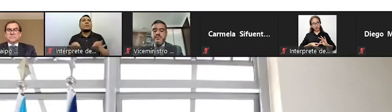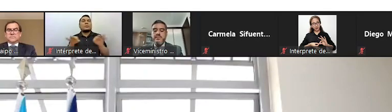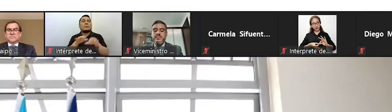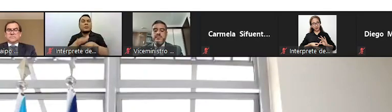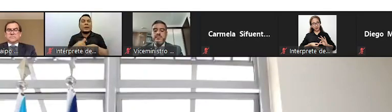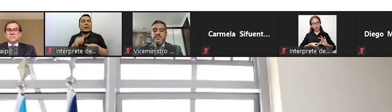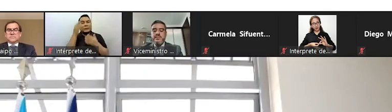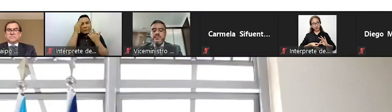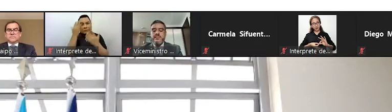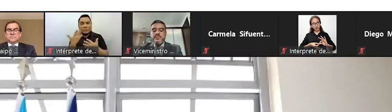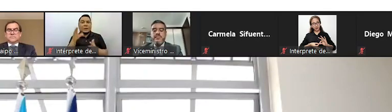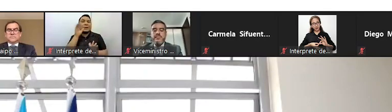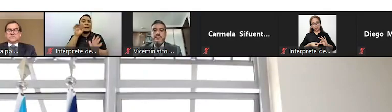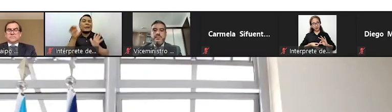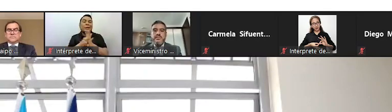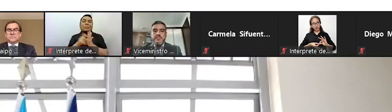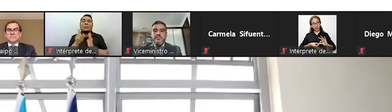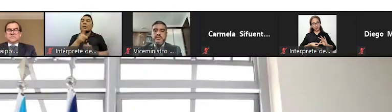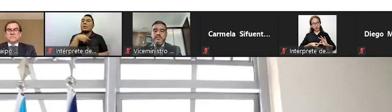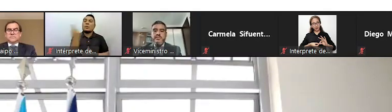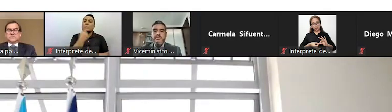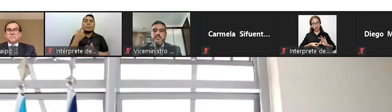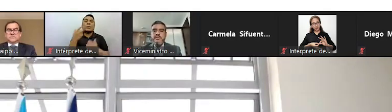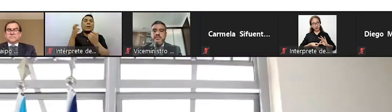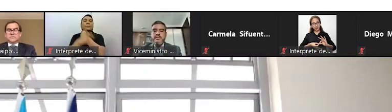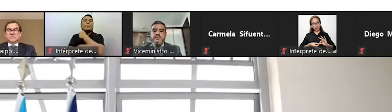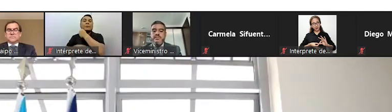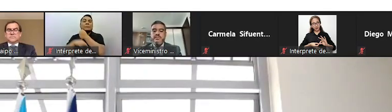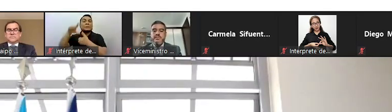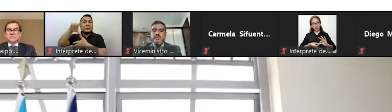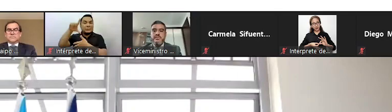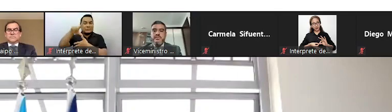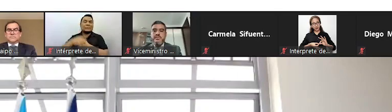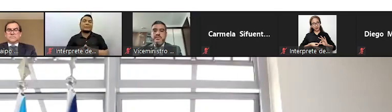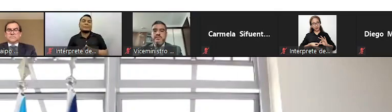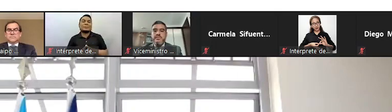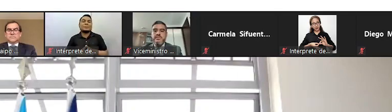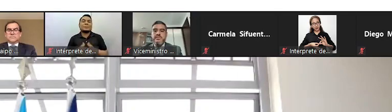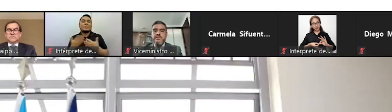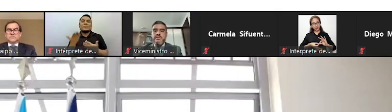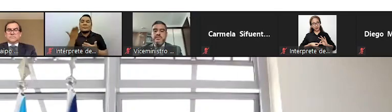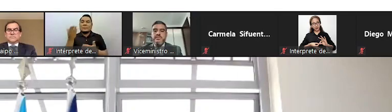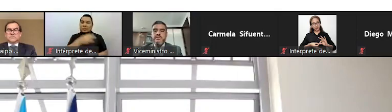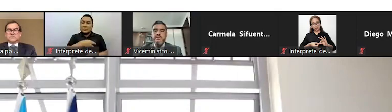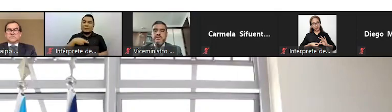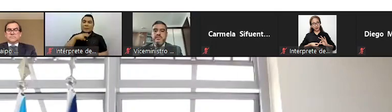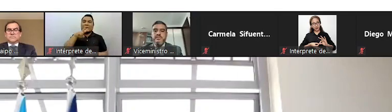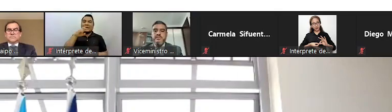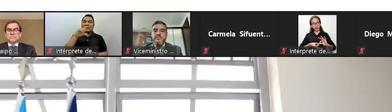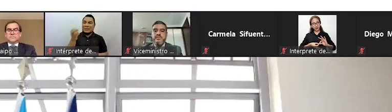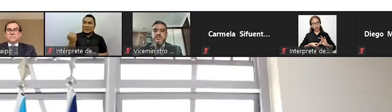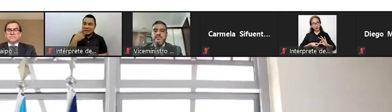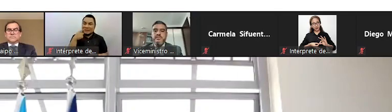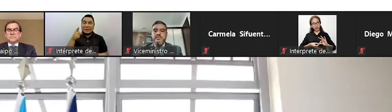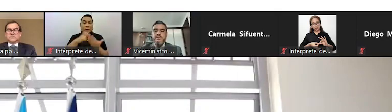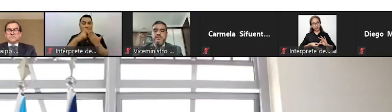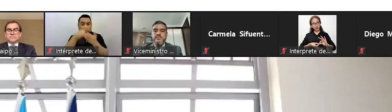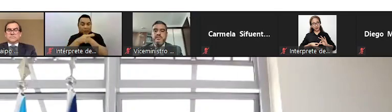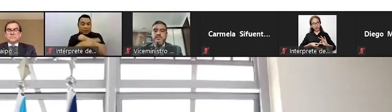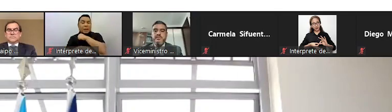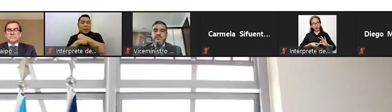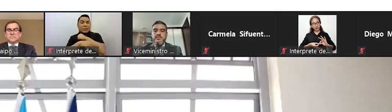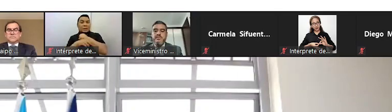who present a milestone that we hope is an example for other latin american countries as we said about the